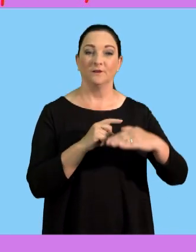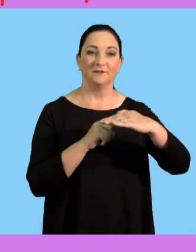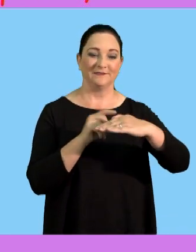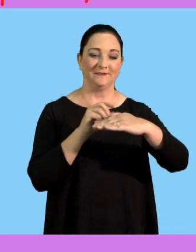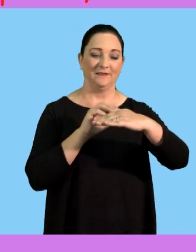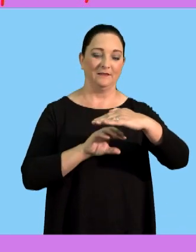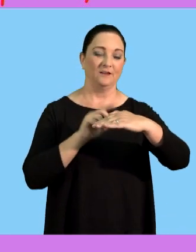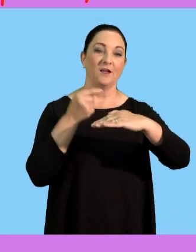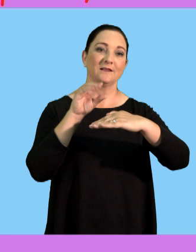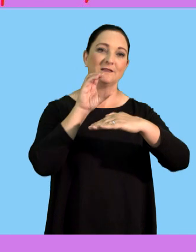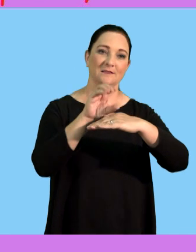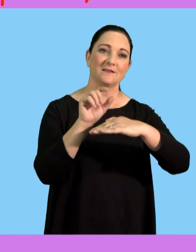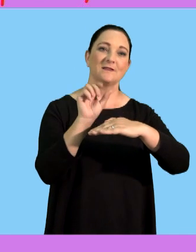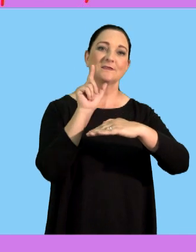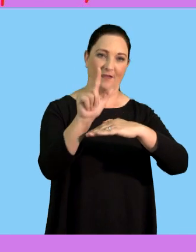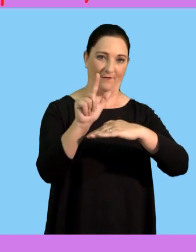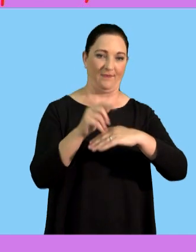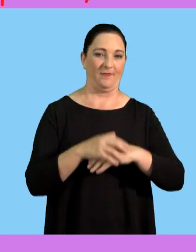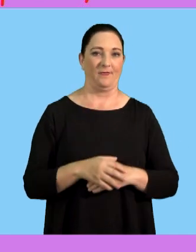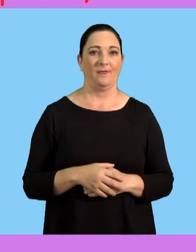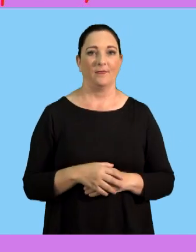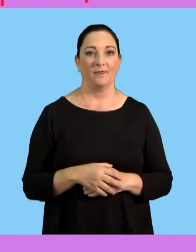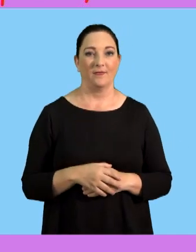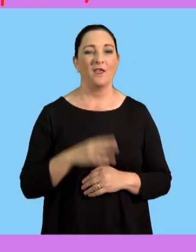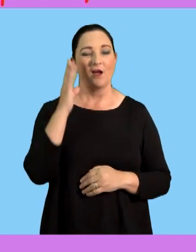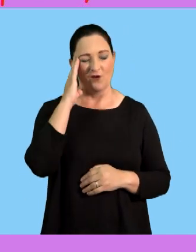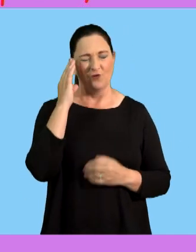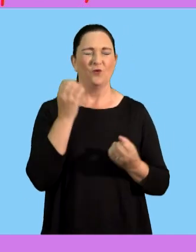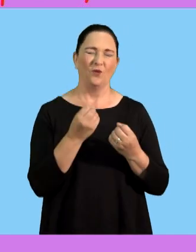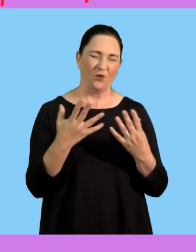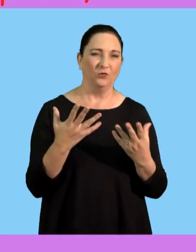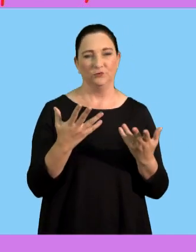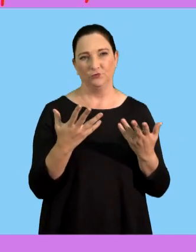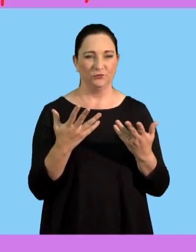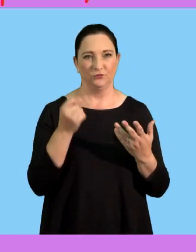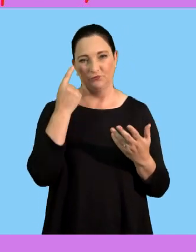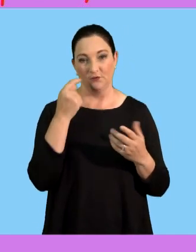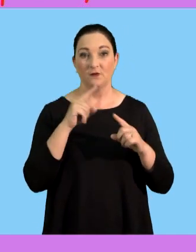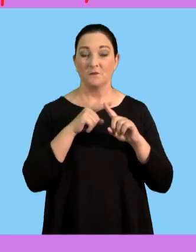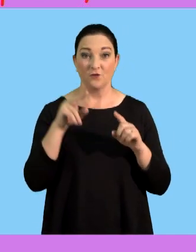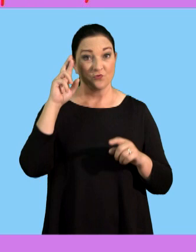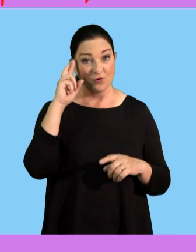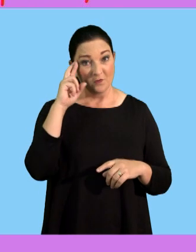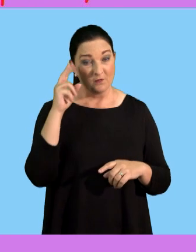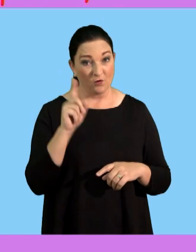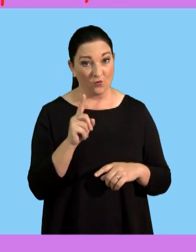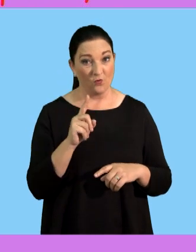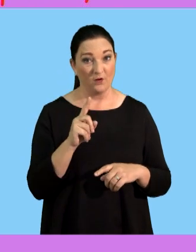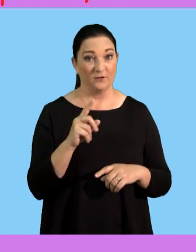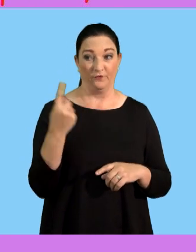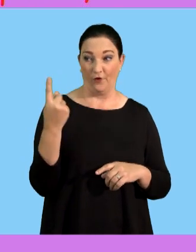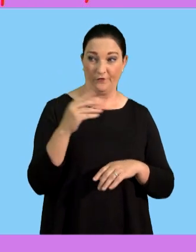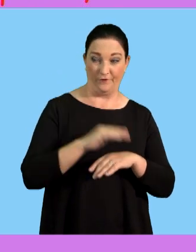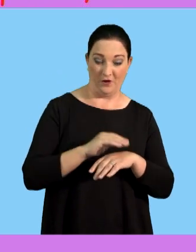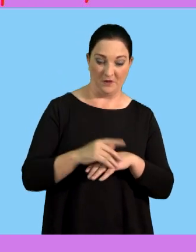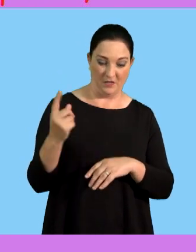becomes 7. Guys, are we clear on all of this? Remember, I know it's quite a lot to take in, but remember,